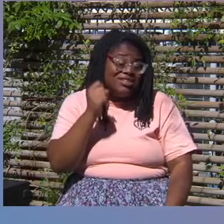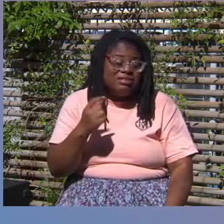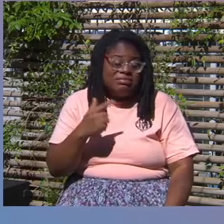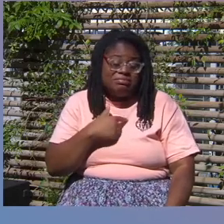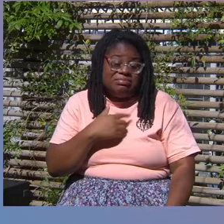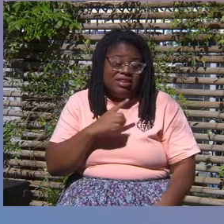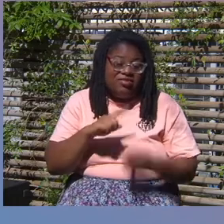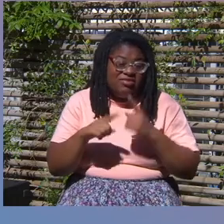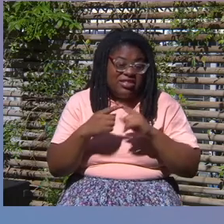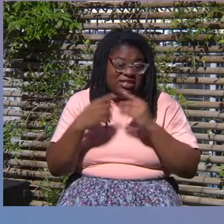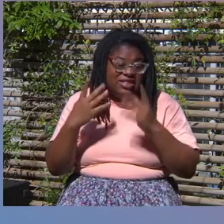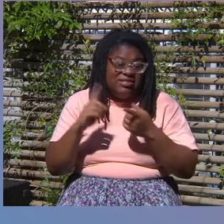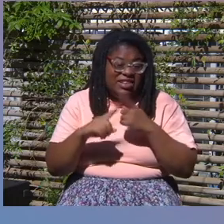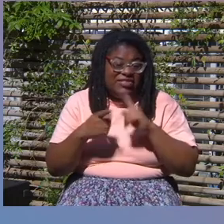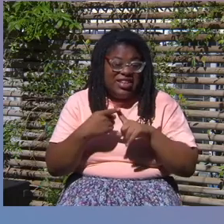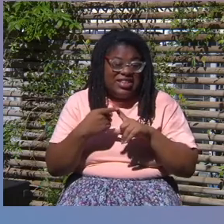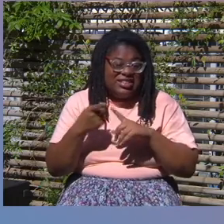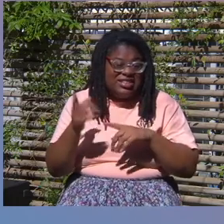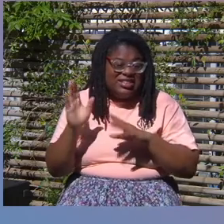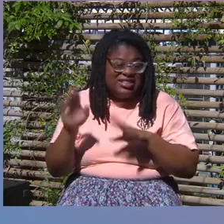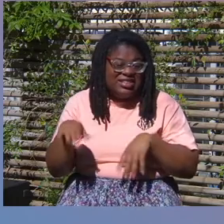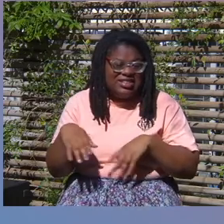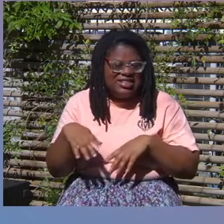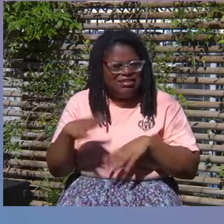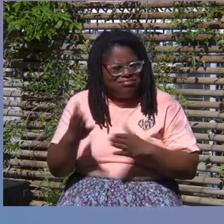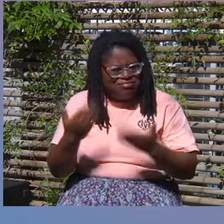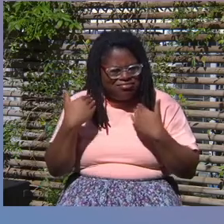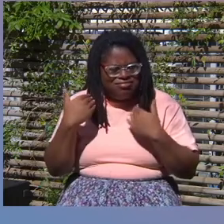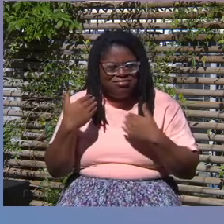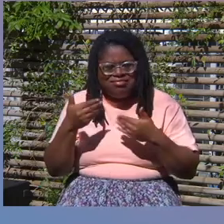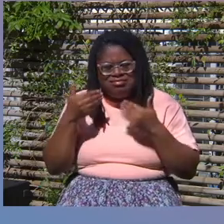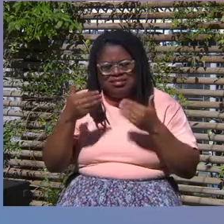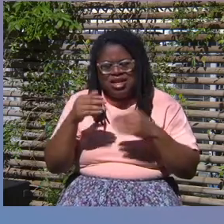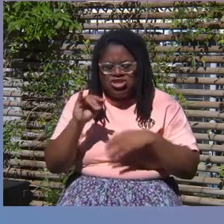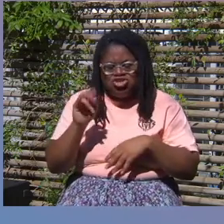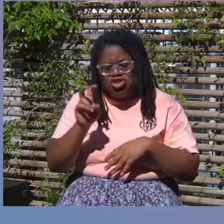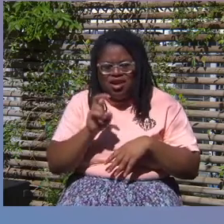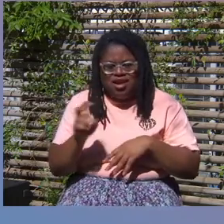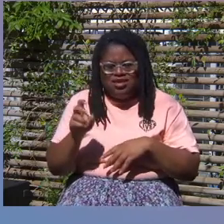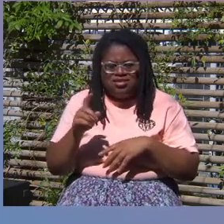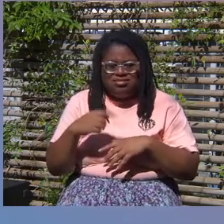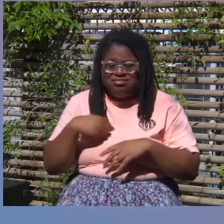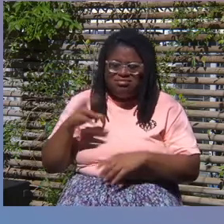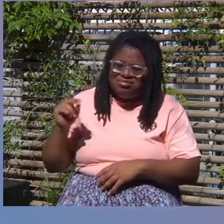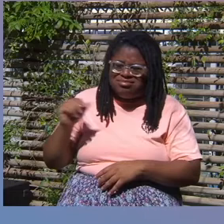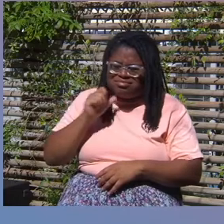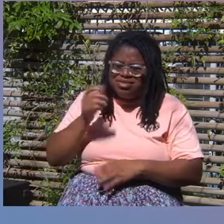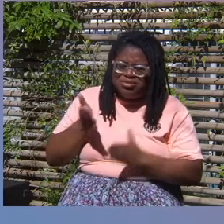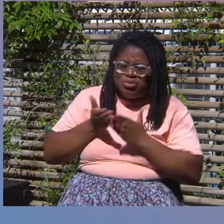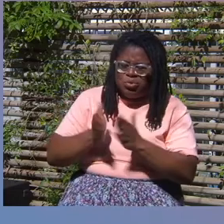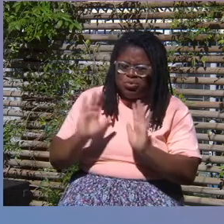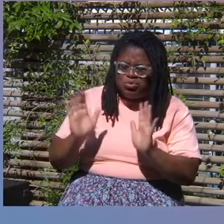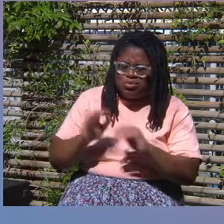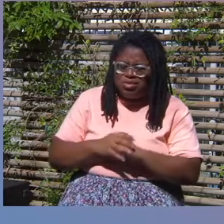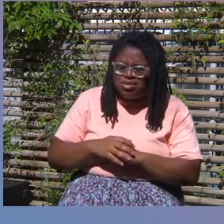my friends, a lot of my friends home are, child, I'm a Deborah, come on and go on the jazz cruise. I'm like, bitch, can't nobody go on no